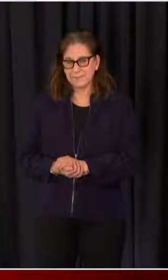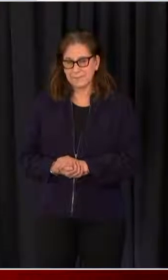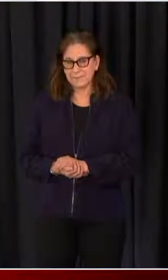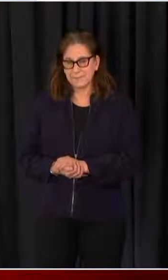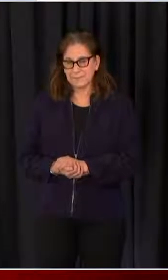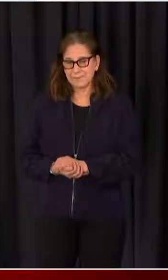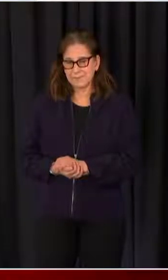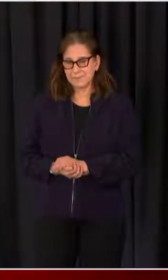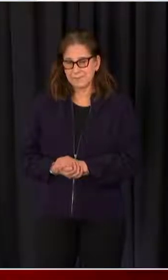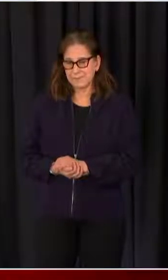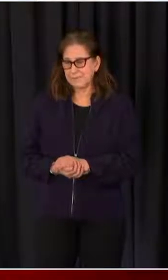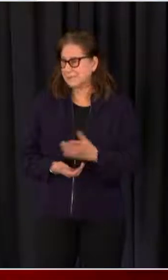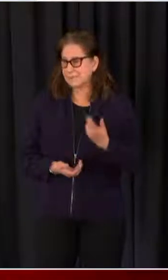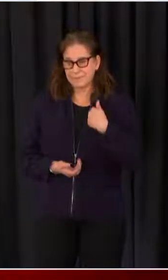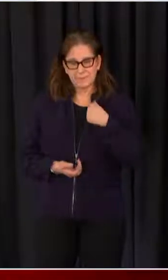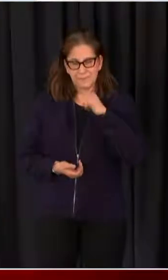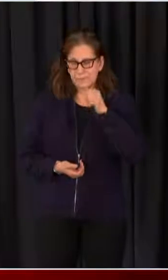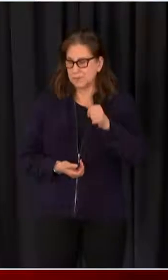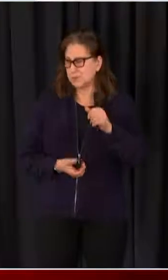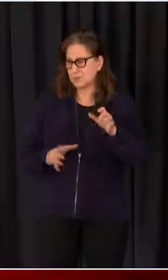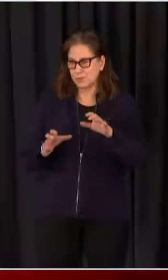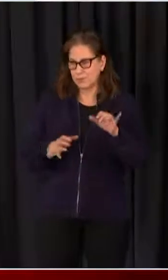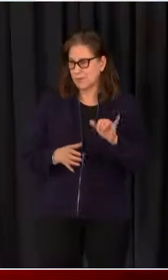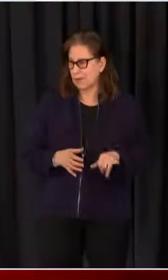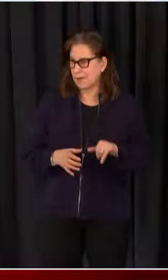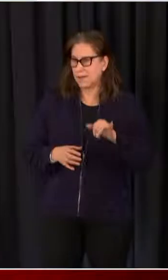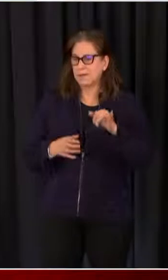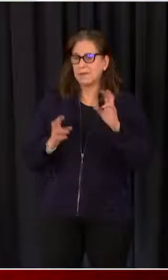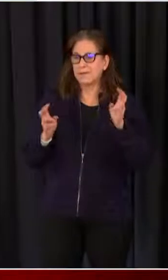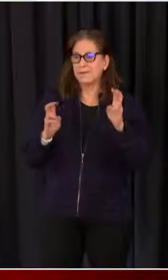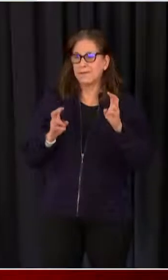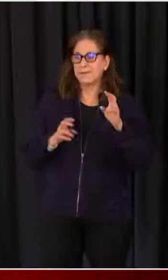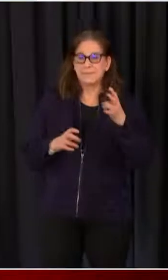automatically vaccinated. That is not the process that we're putting in place here.